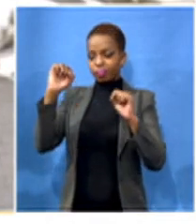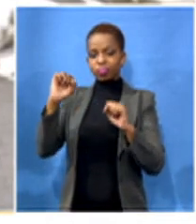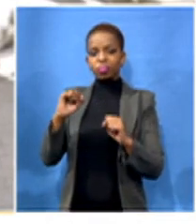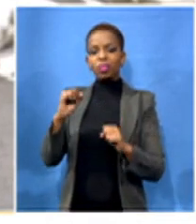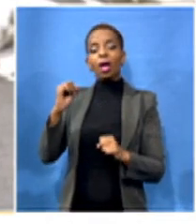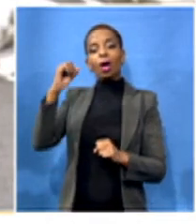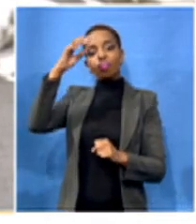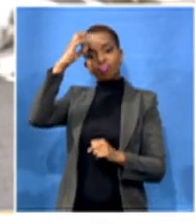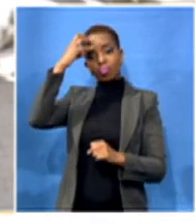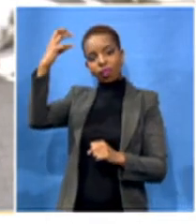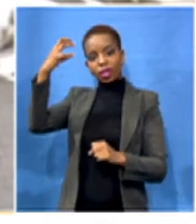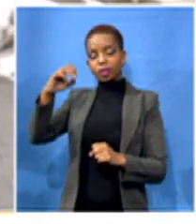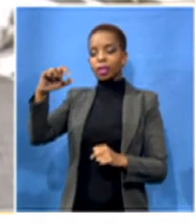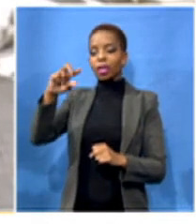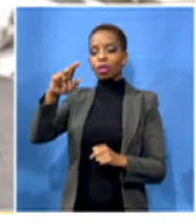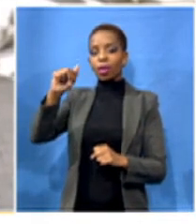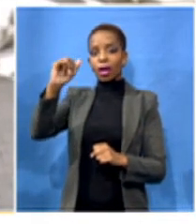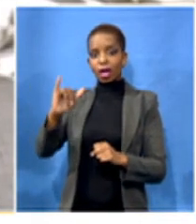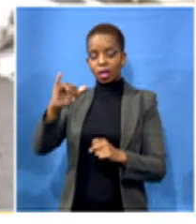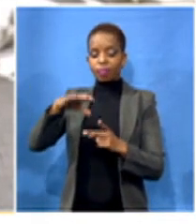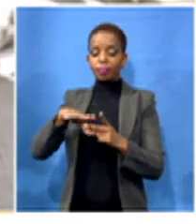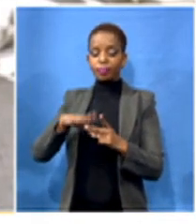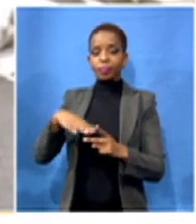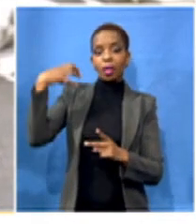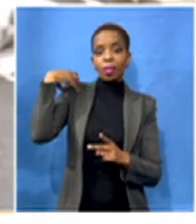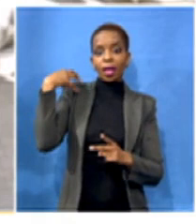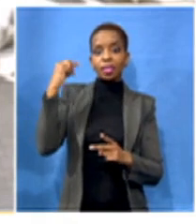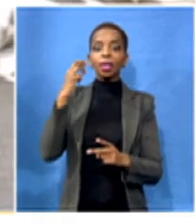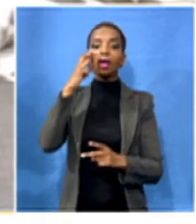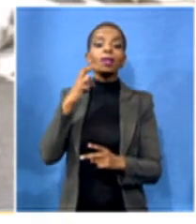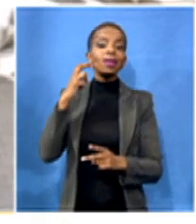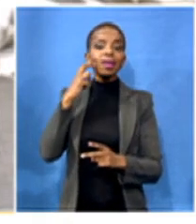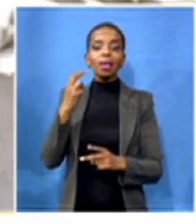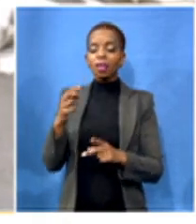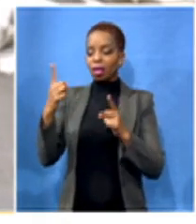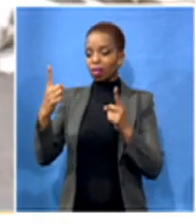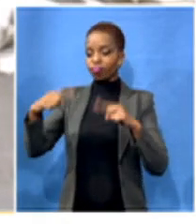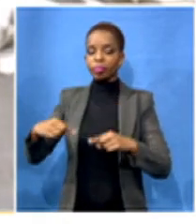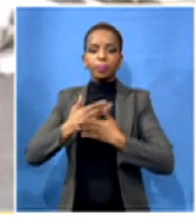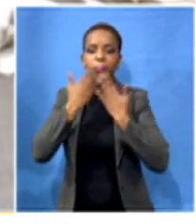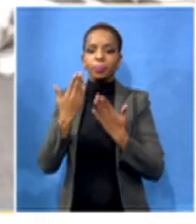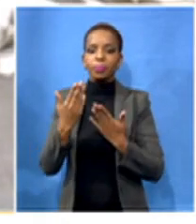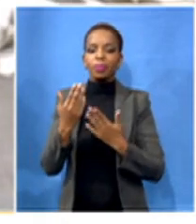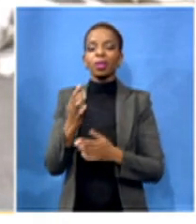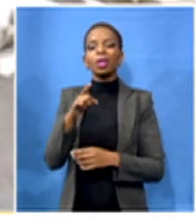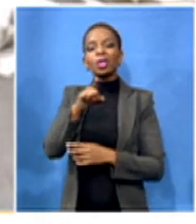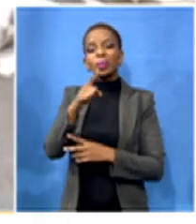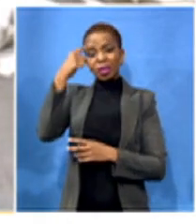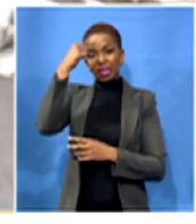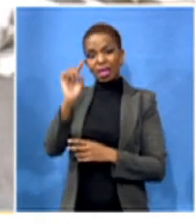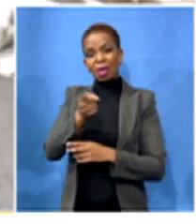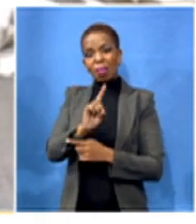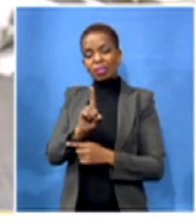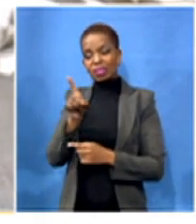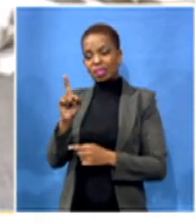Glenda Gray. This one has been dominating all the time. We just keep on seeing articles about that. I mean, what do you make of Mkhize saying